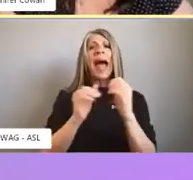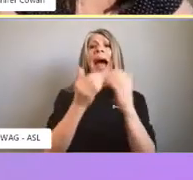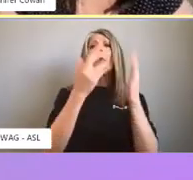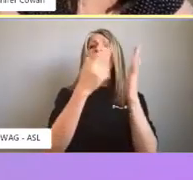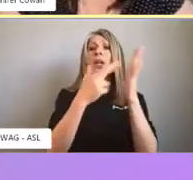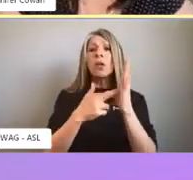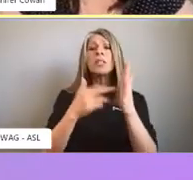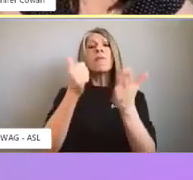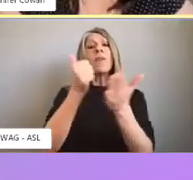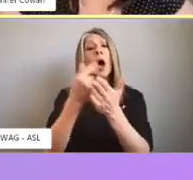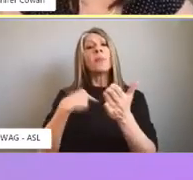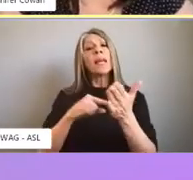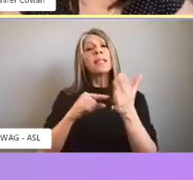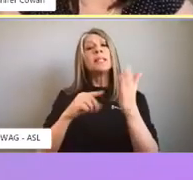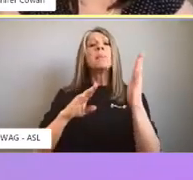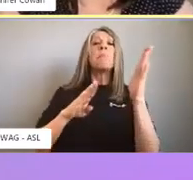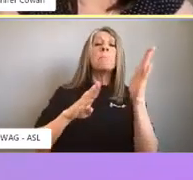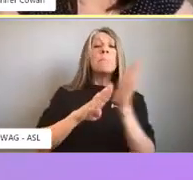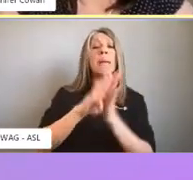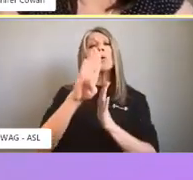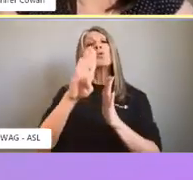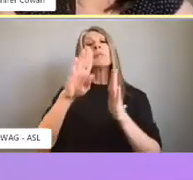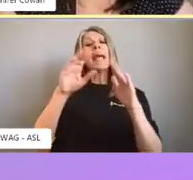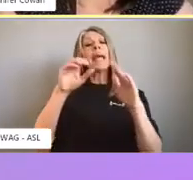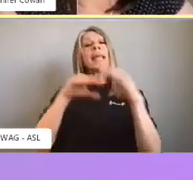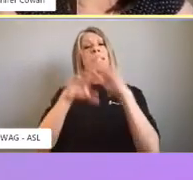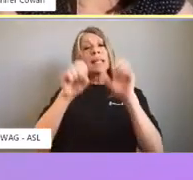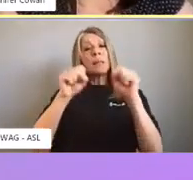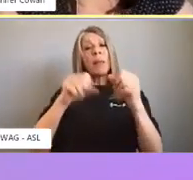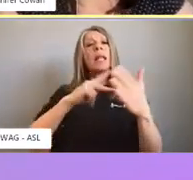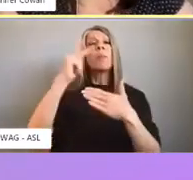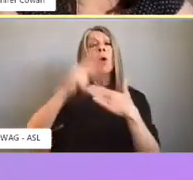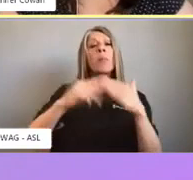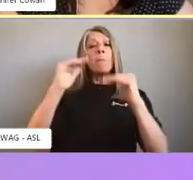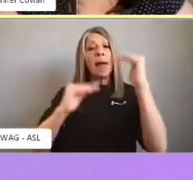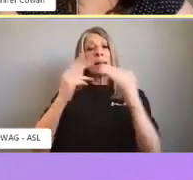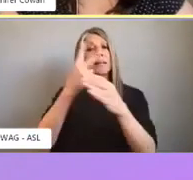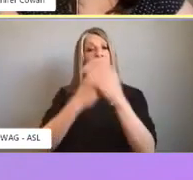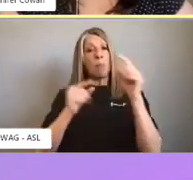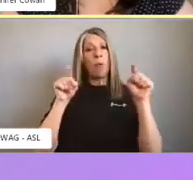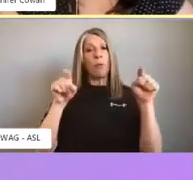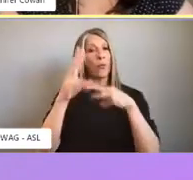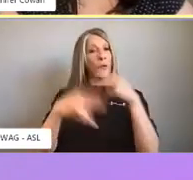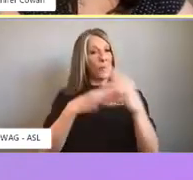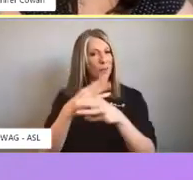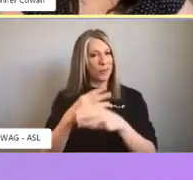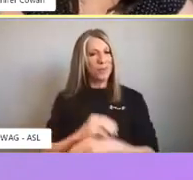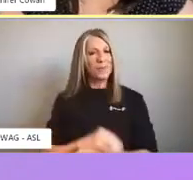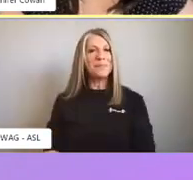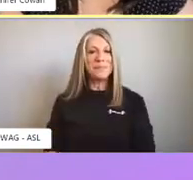helped us build out an accessibility program that balances these two worlds.